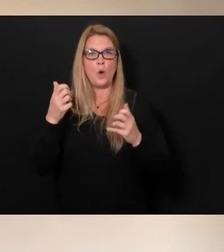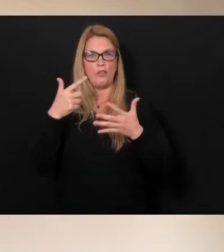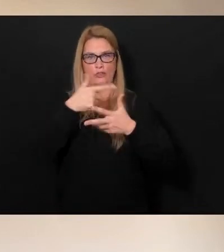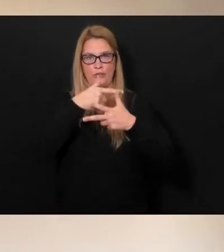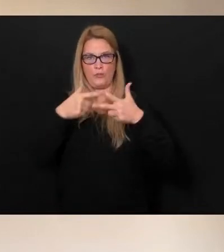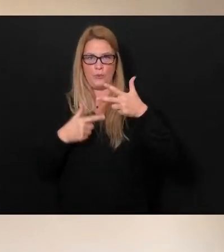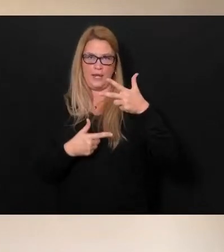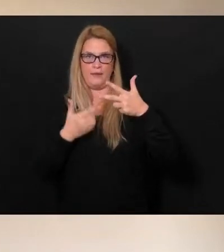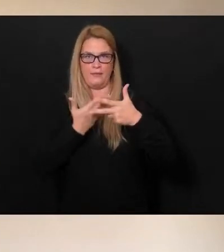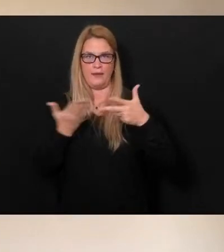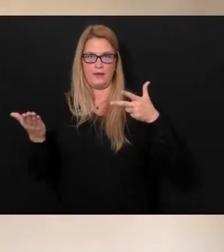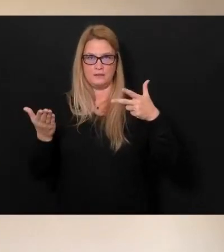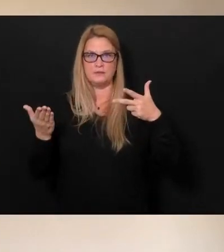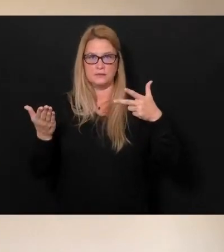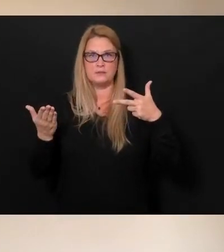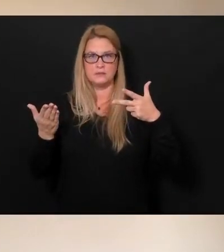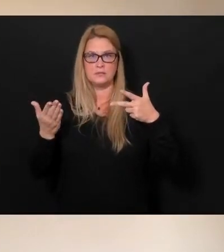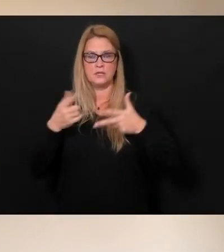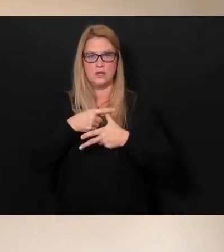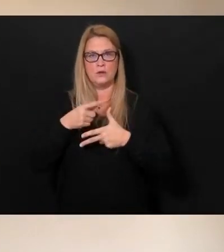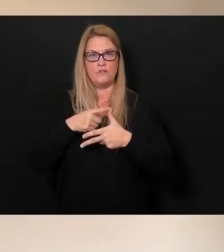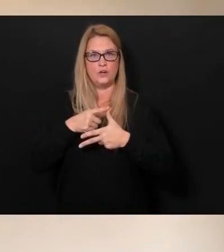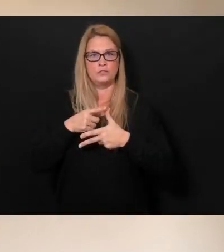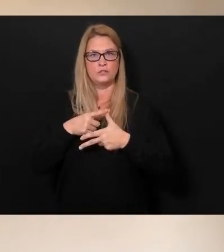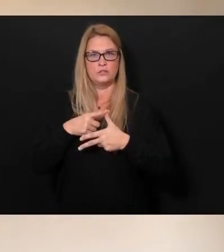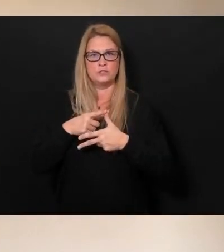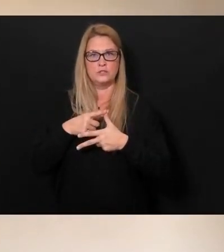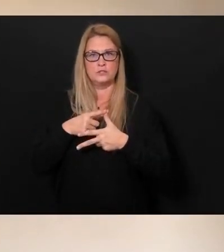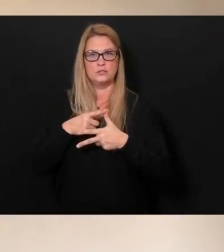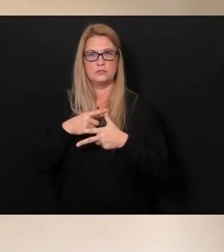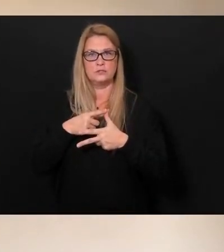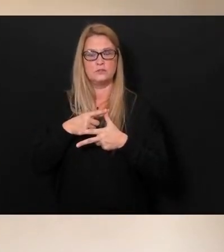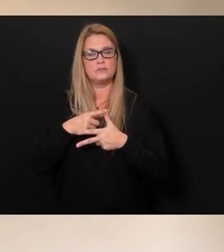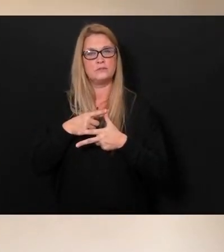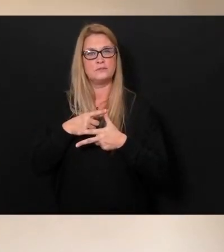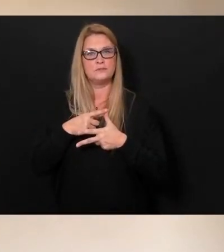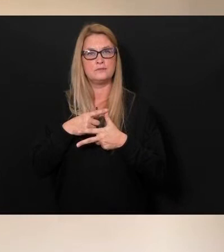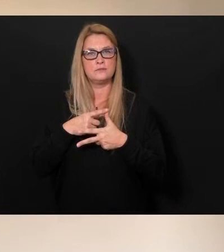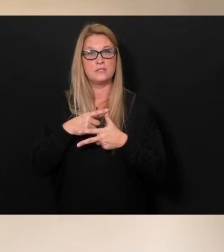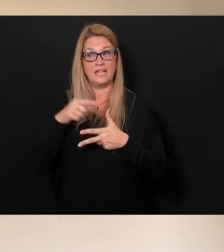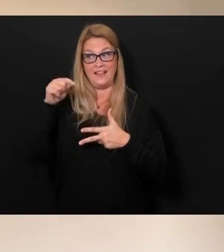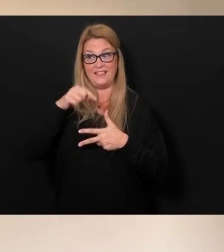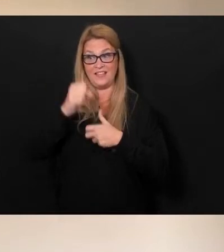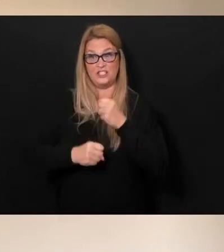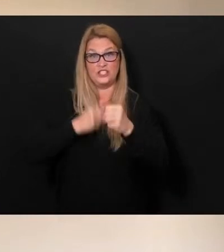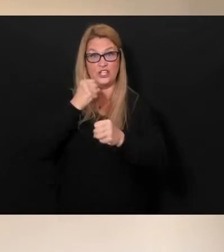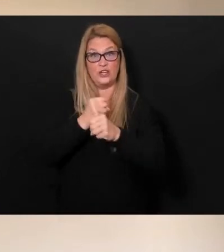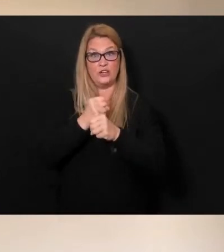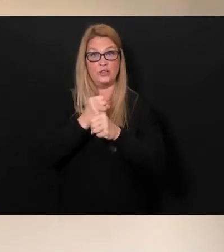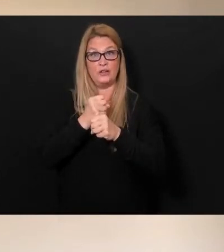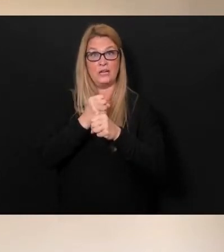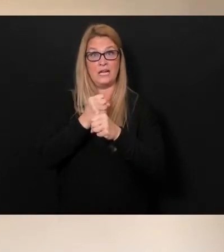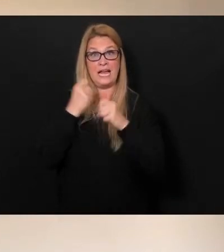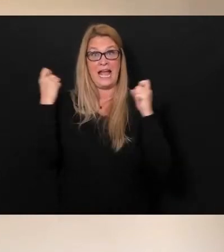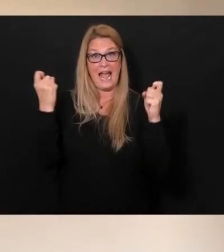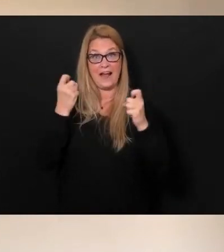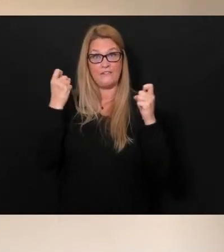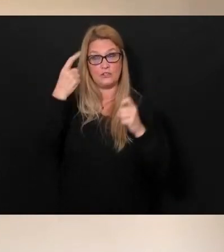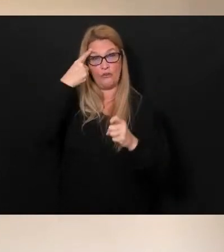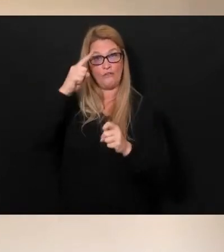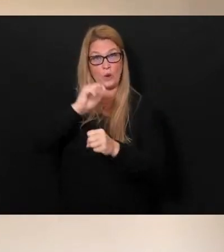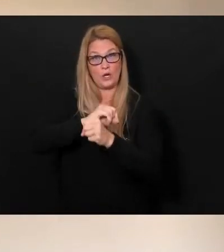three things today. First, as of this year anniversary for